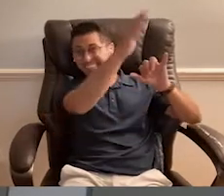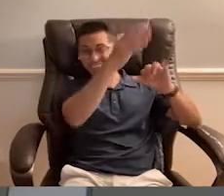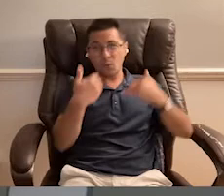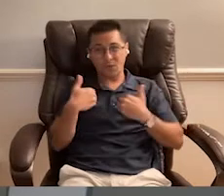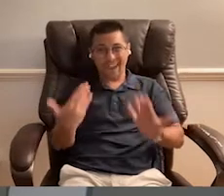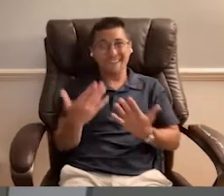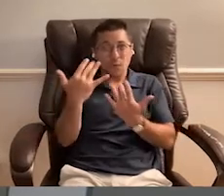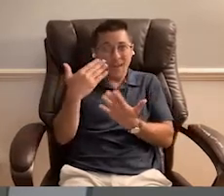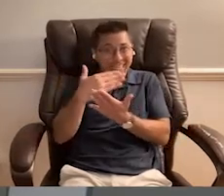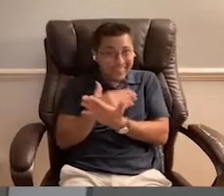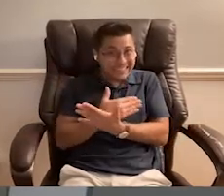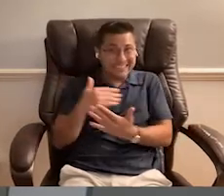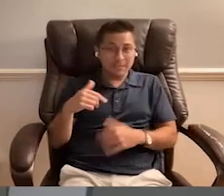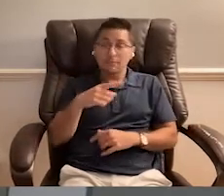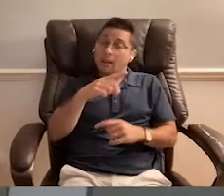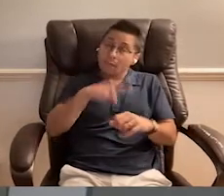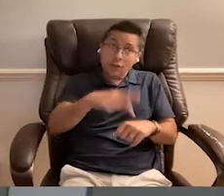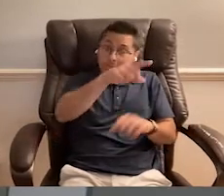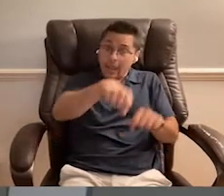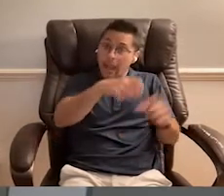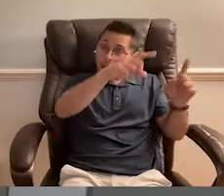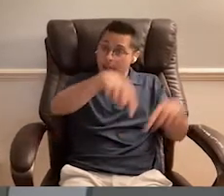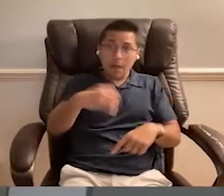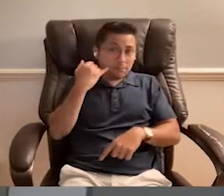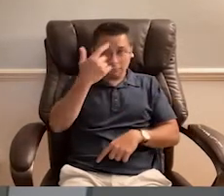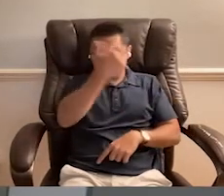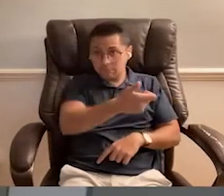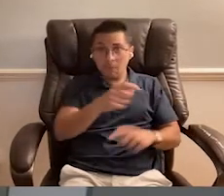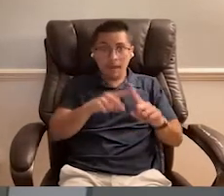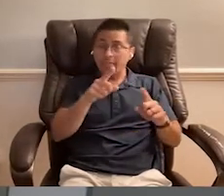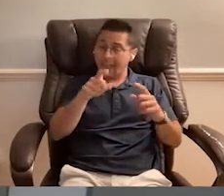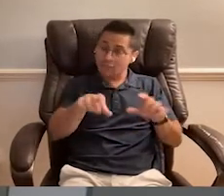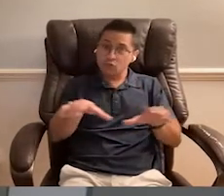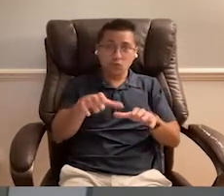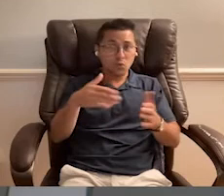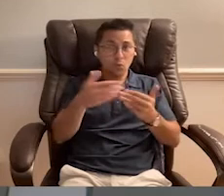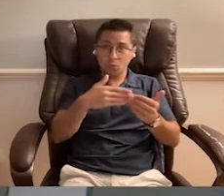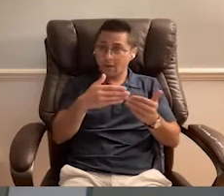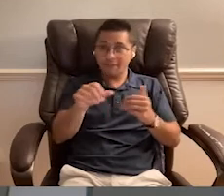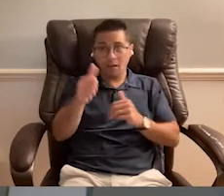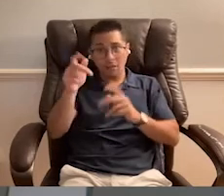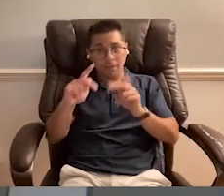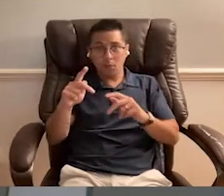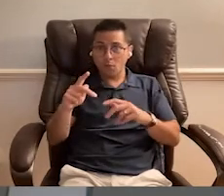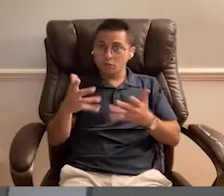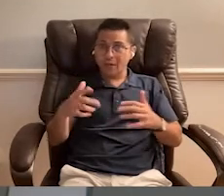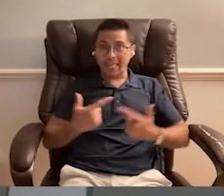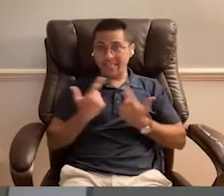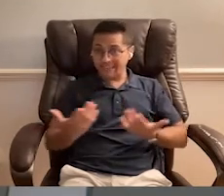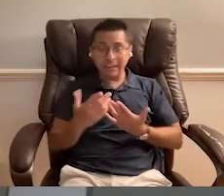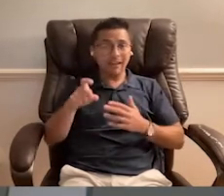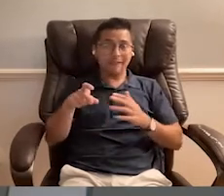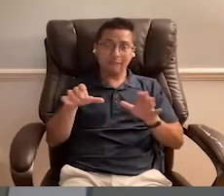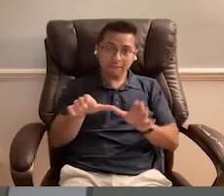don't do it. Stay up there, we have a waiting list, you know. But of course they can come if they choose to, but they're gonna have to do what everybody else does